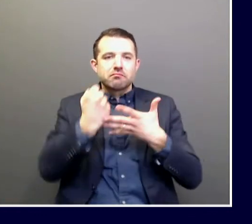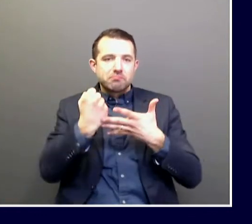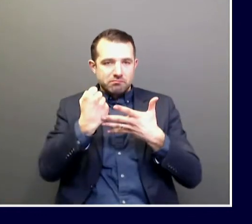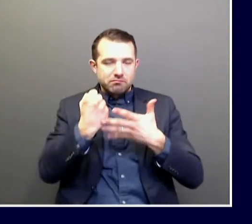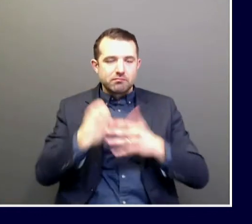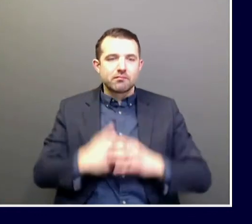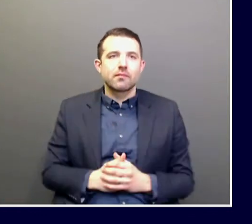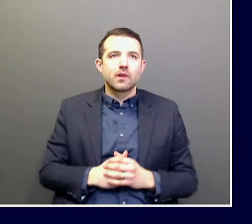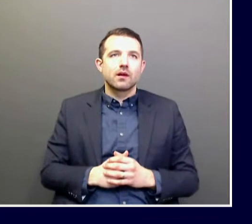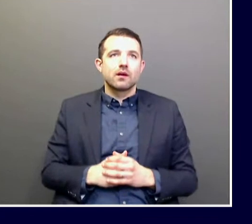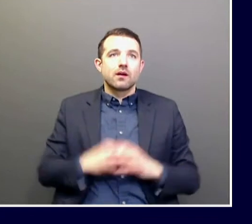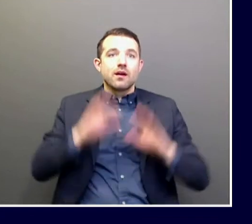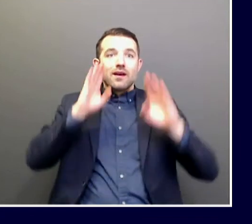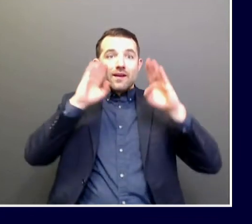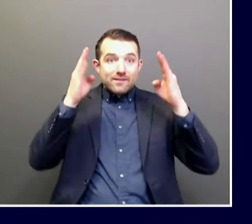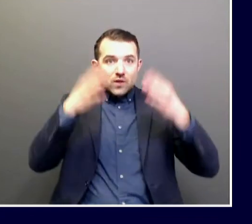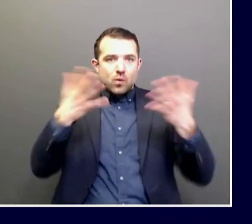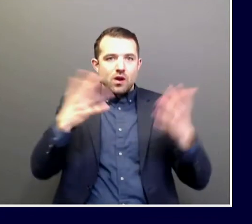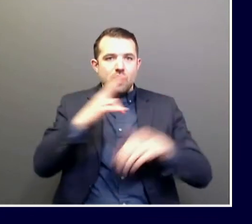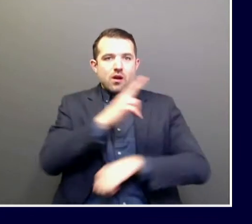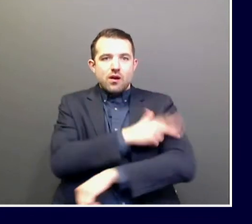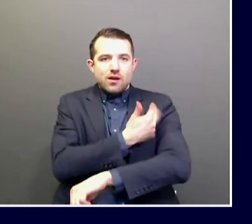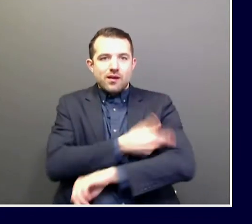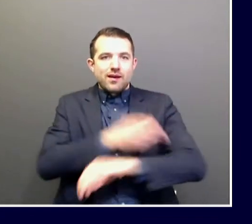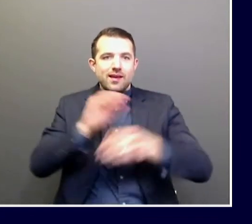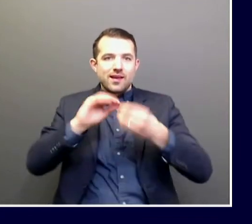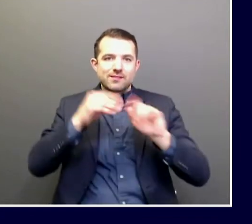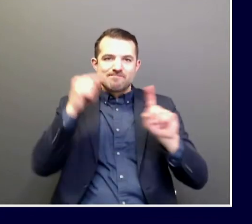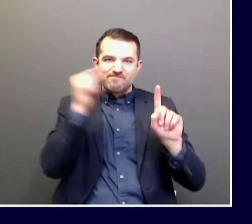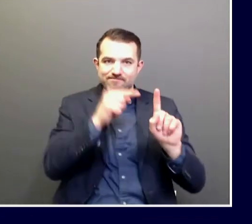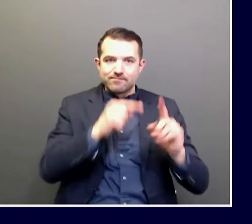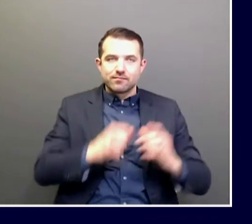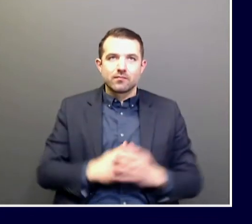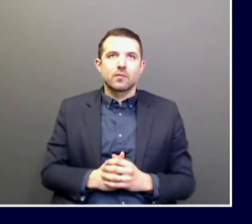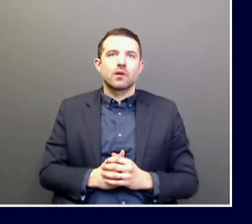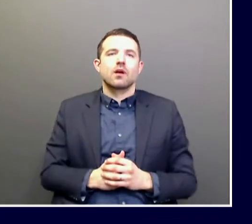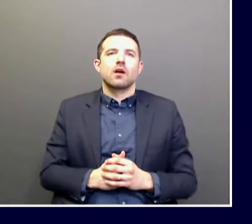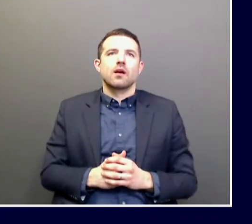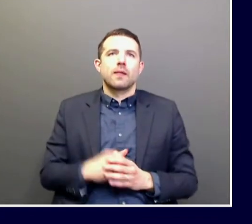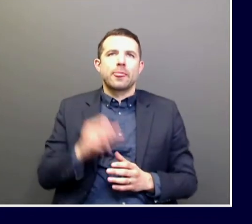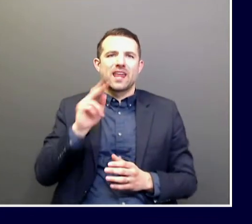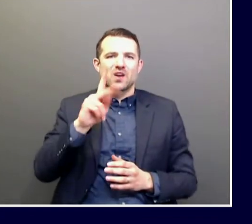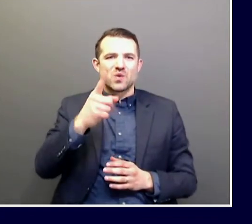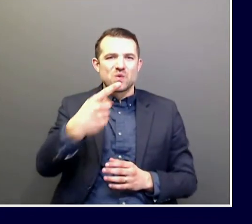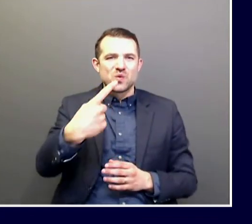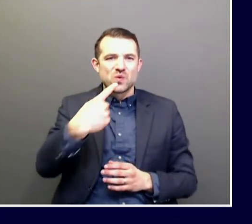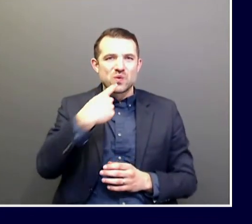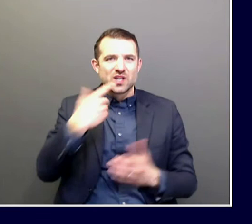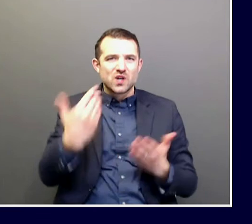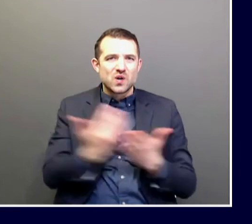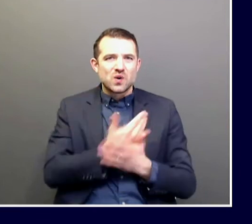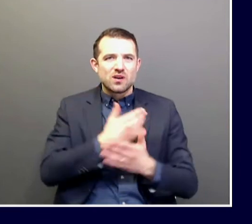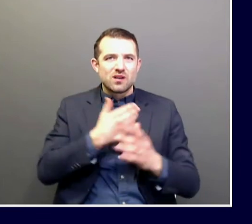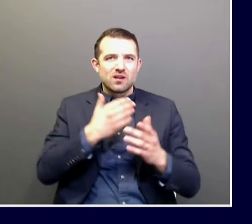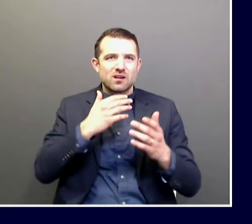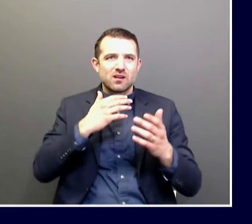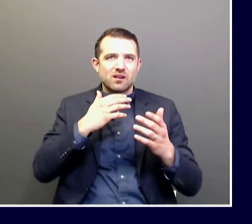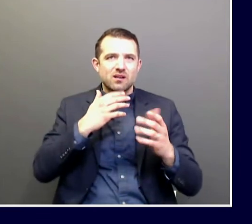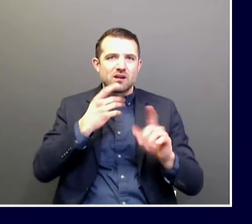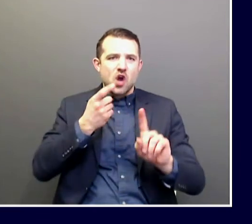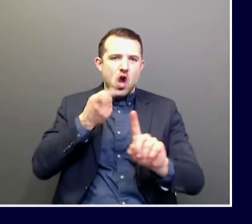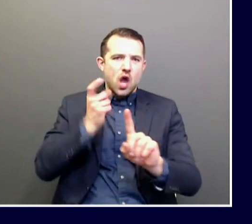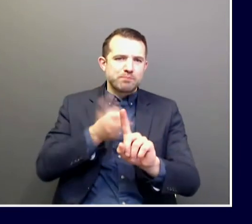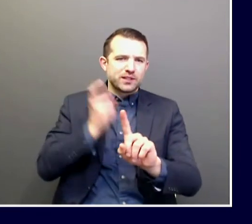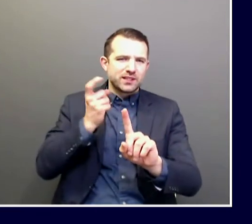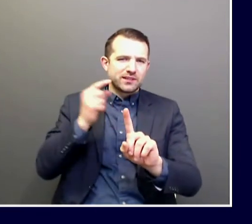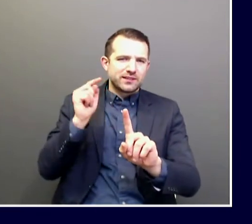like that. And when we talk about automation, can you give us an idea of what that looks like? What does automation mean